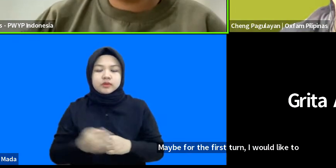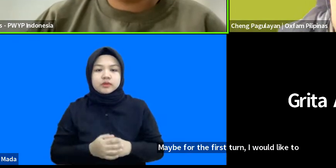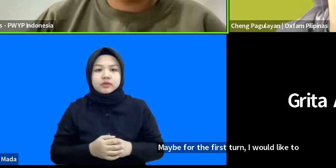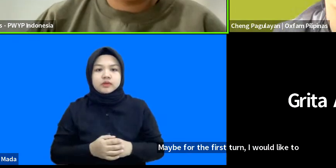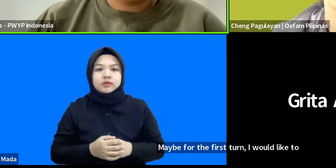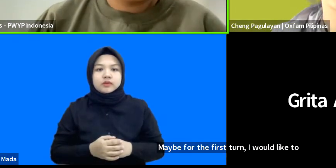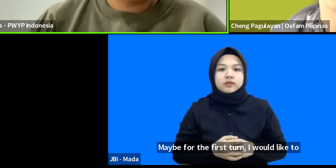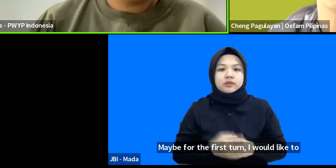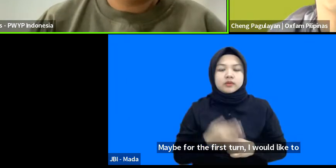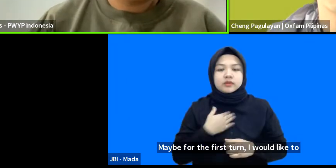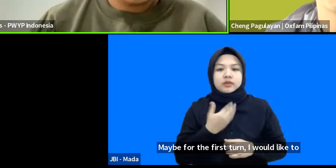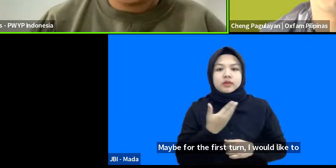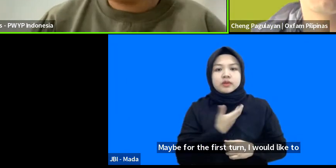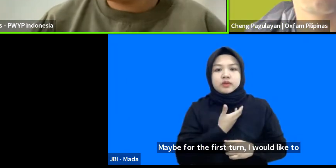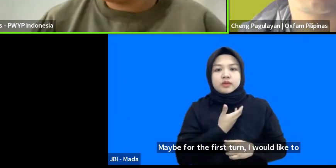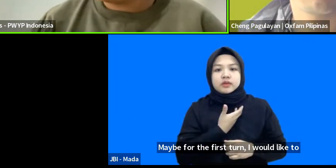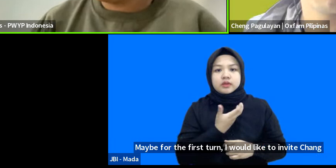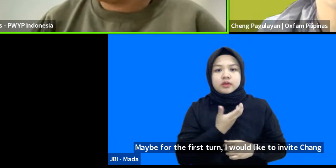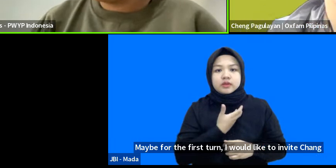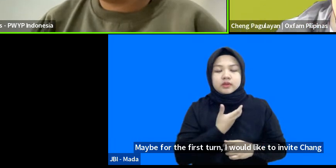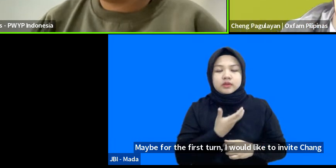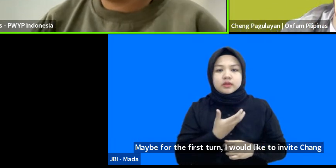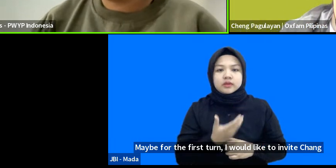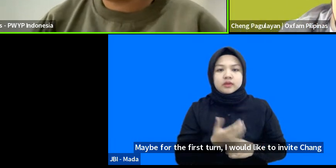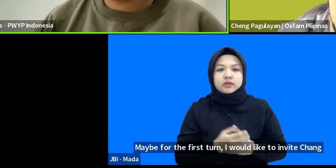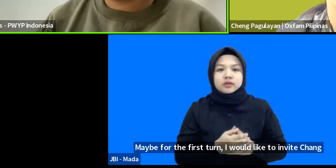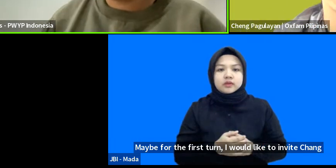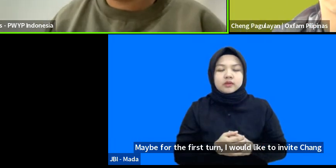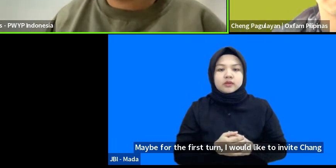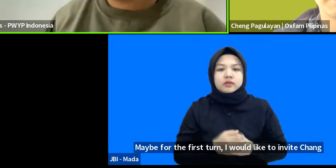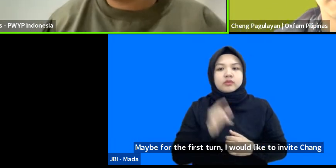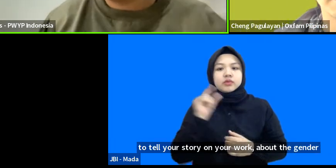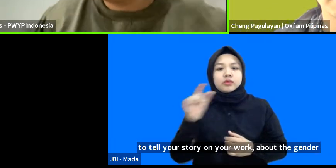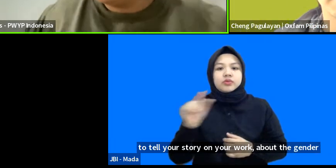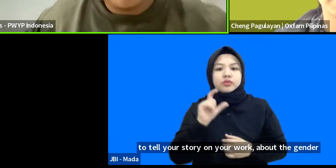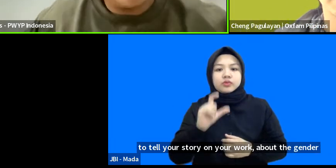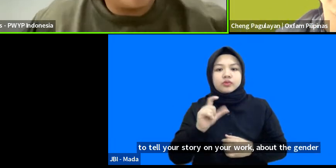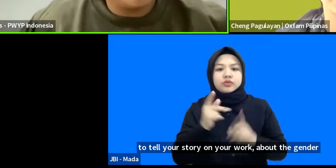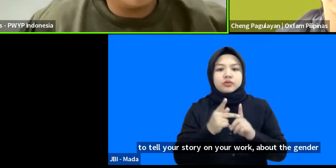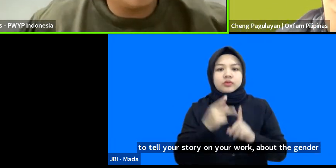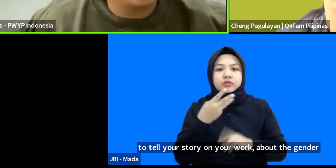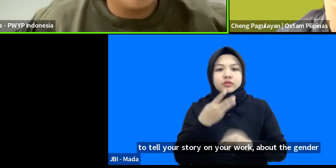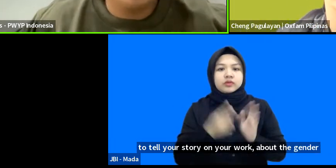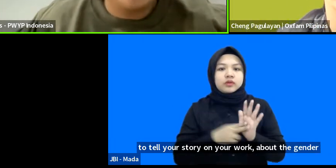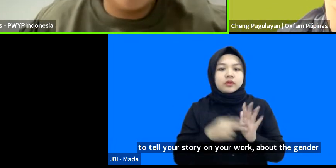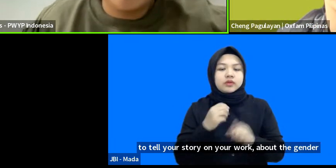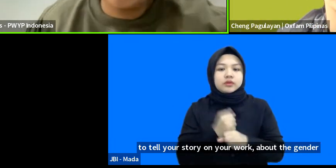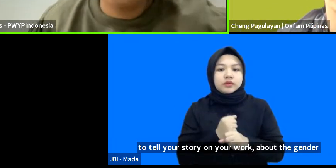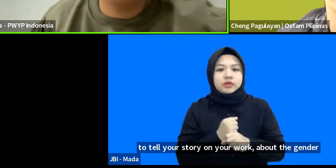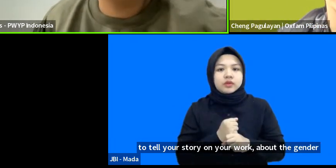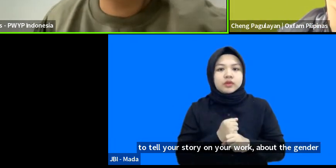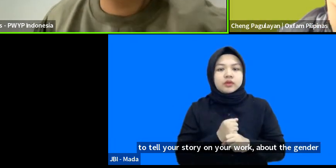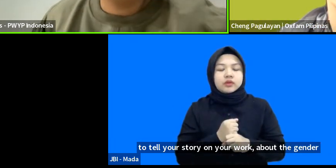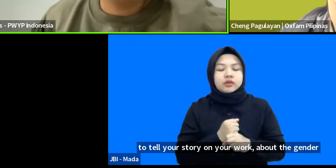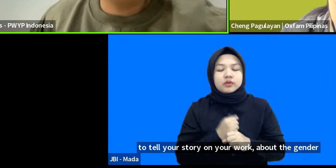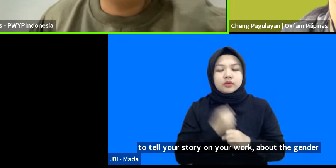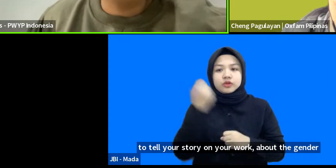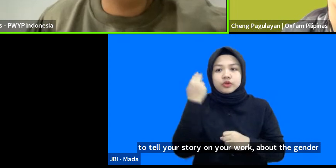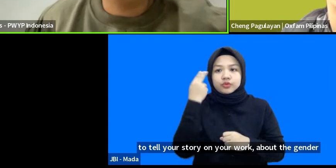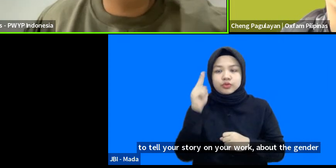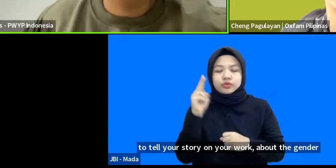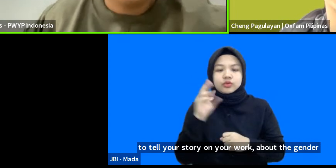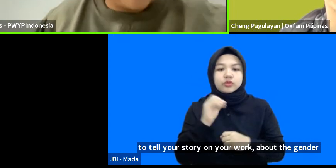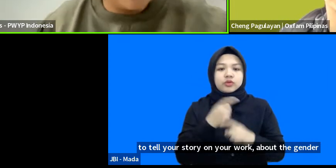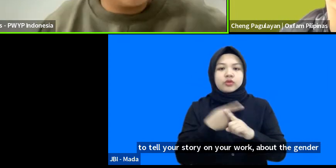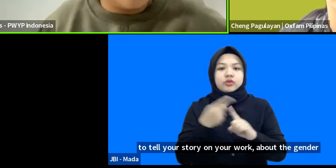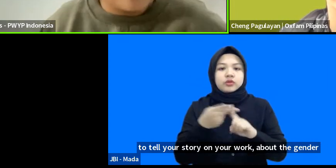to tell your story on your work about the gender equity and social inclusion, maybe in Oxfam Philippines or